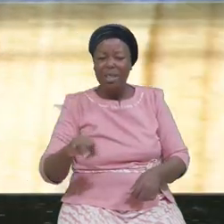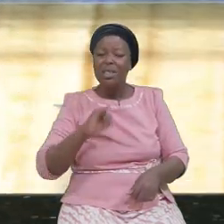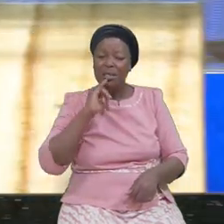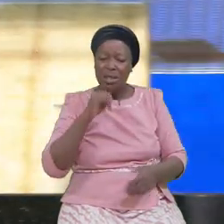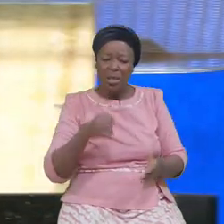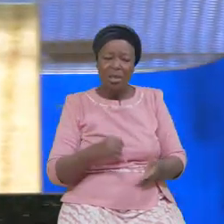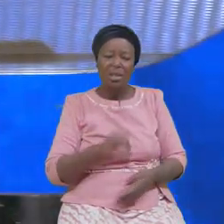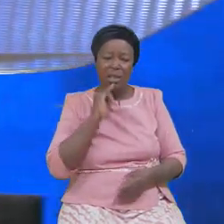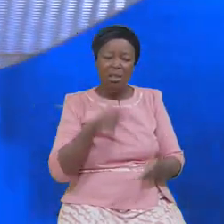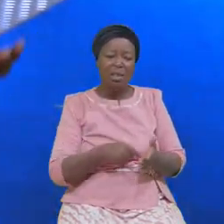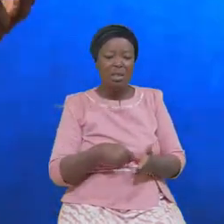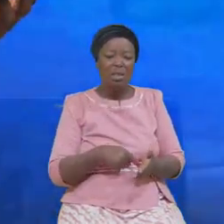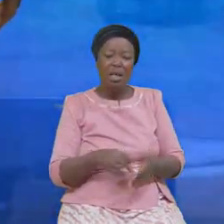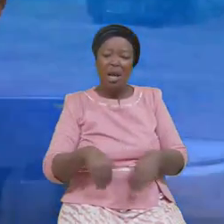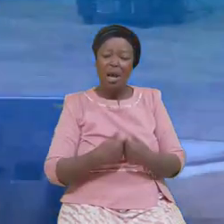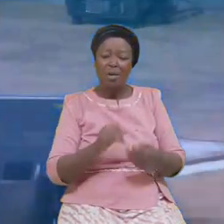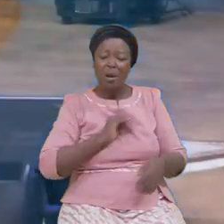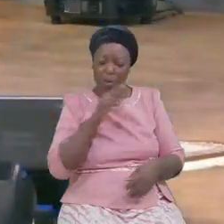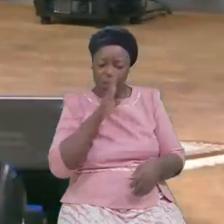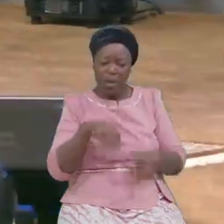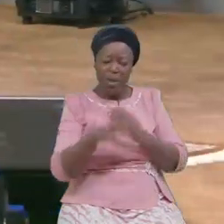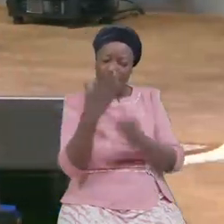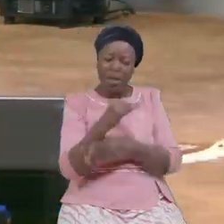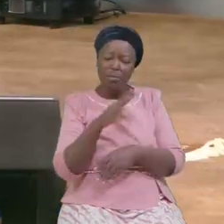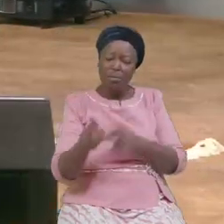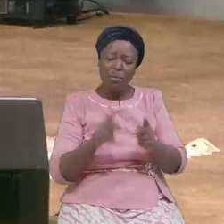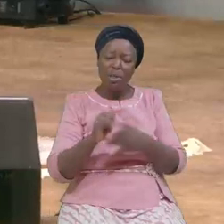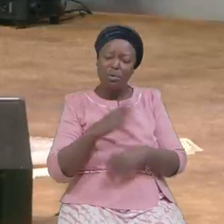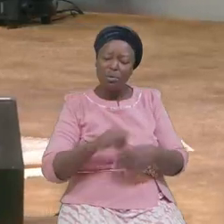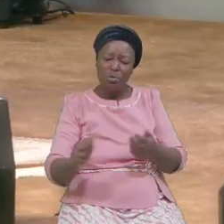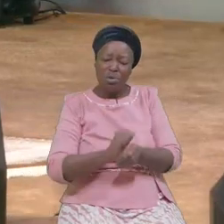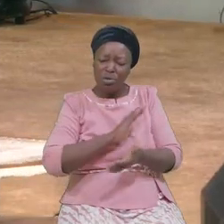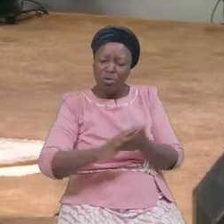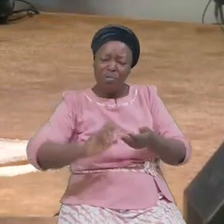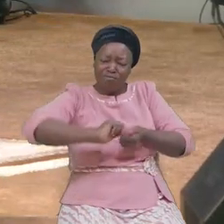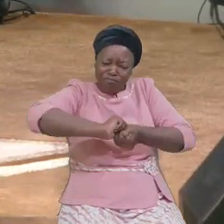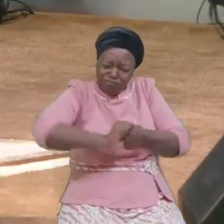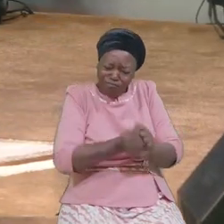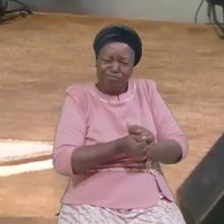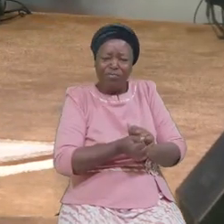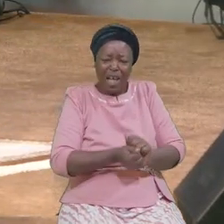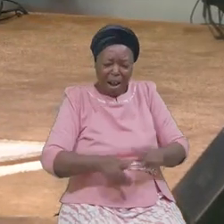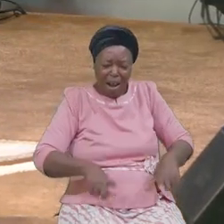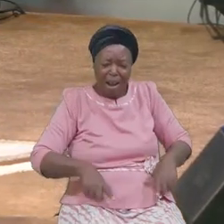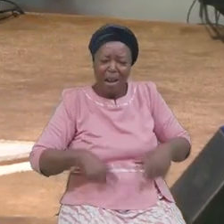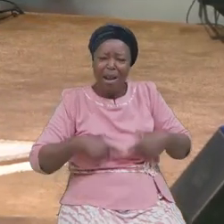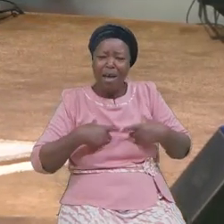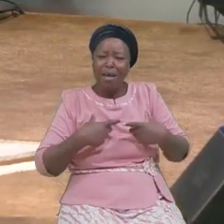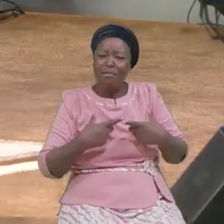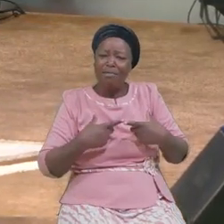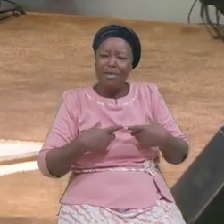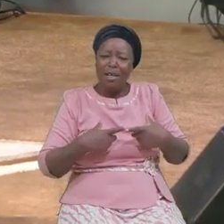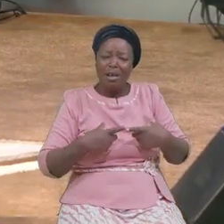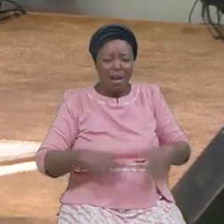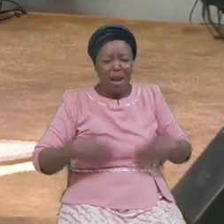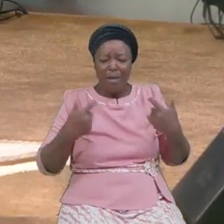be in the hand of the people that will want to squeeze life, joy out of me? No,